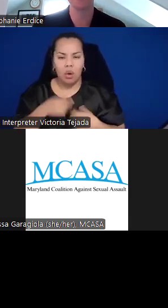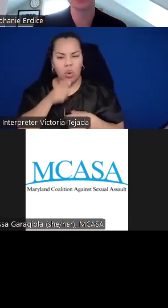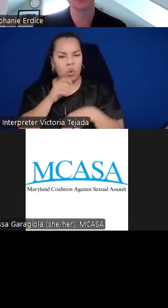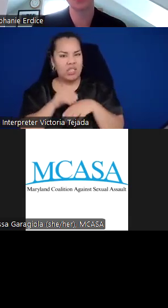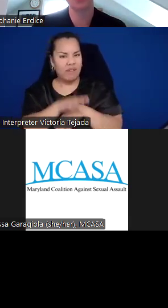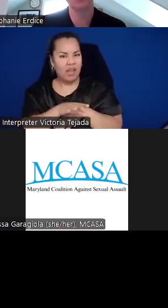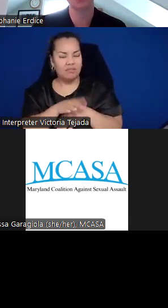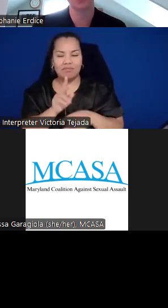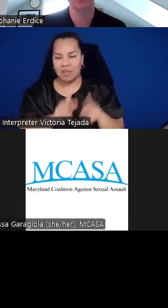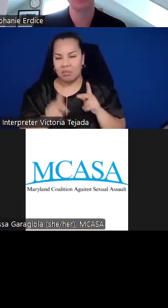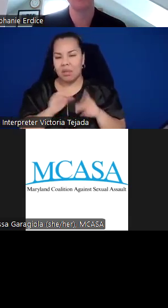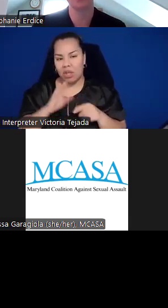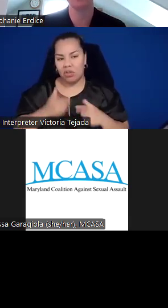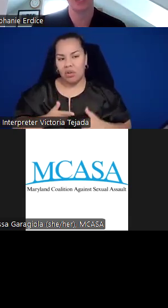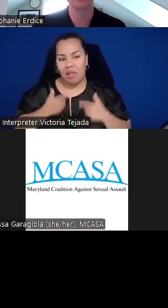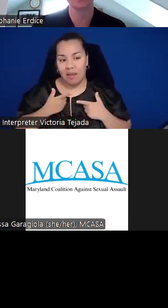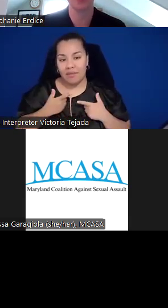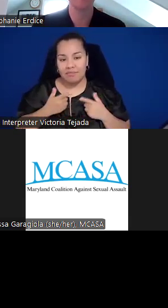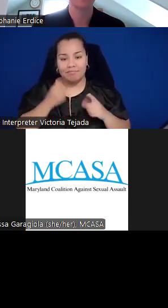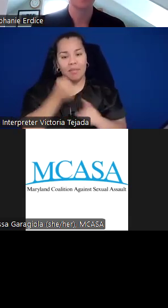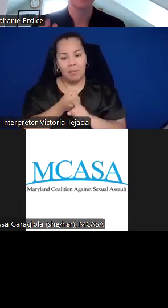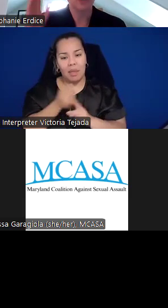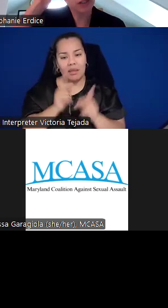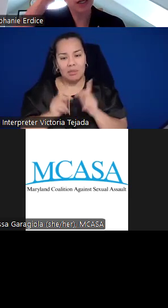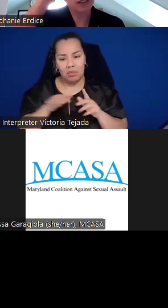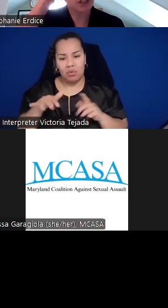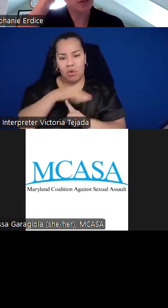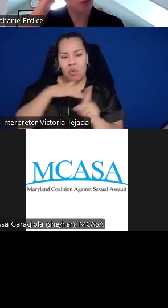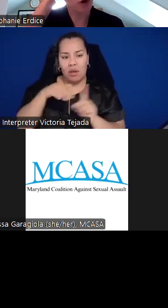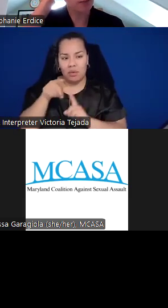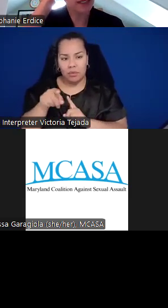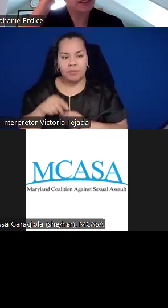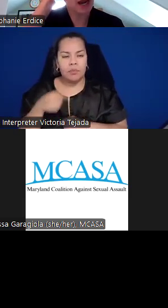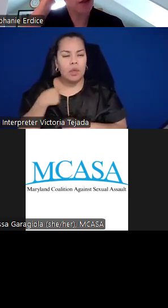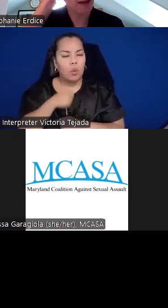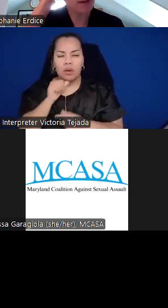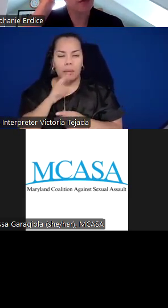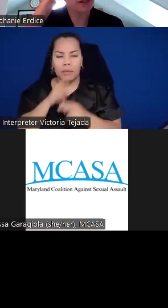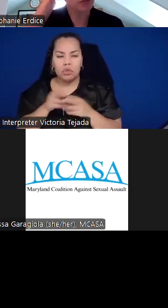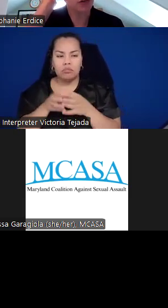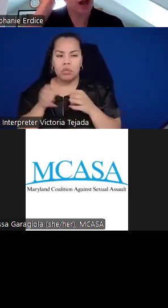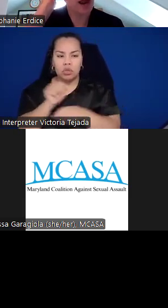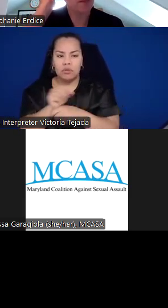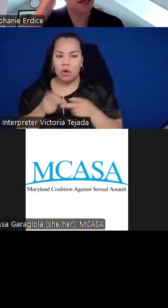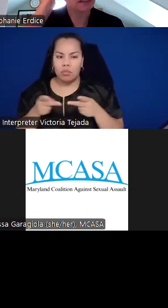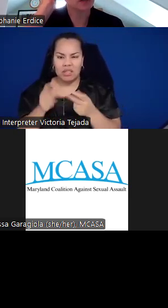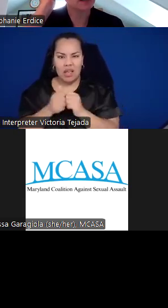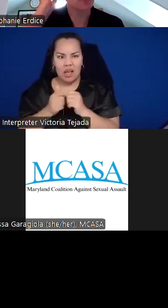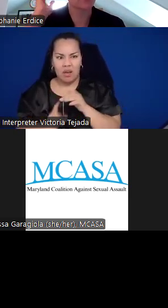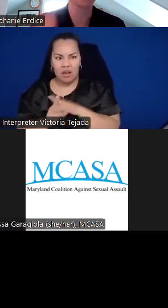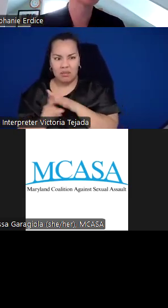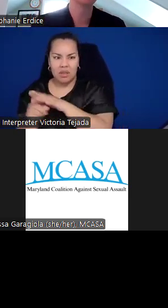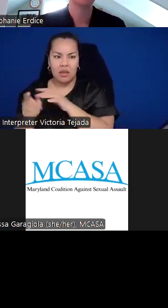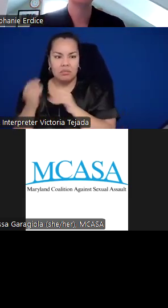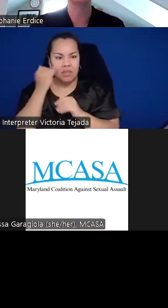So not practicing good self-care can have an impact there. We didn't talk as much about workplace and how that manifests when you're not practicing